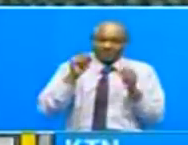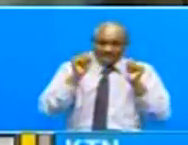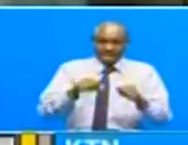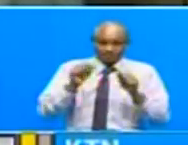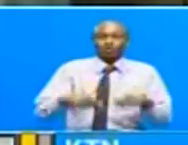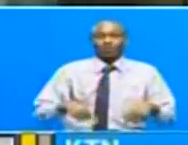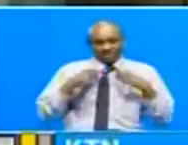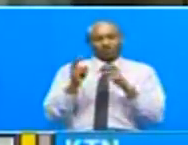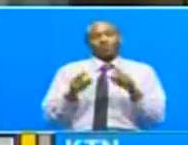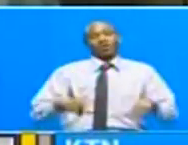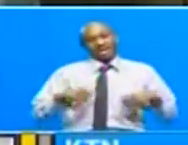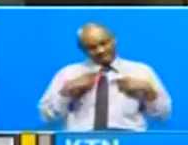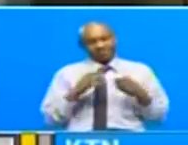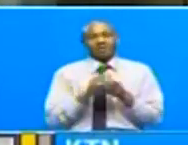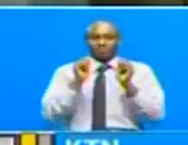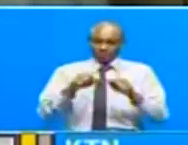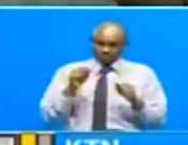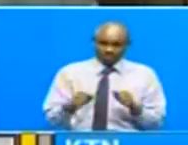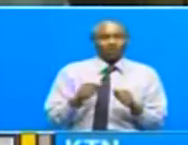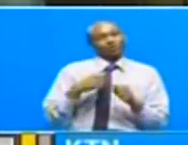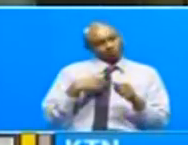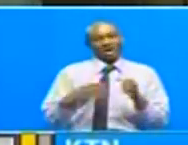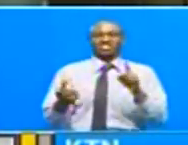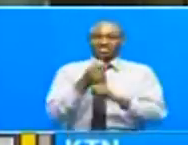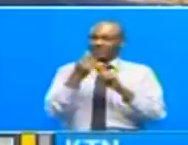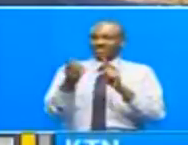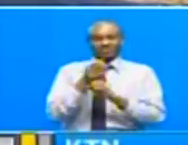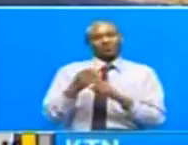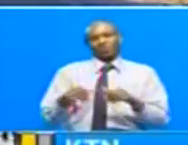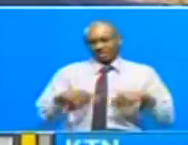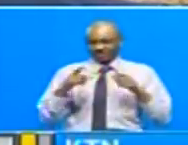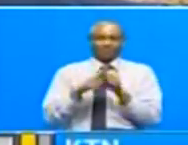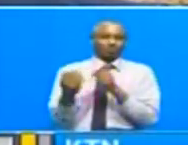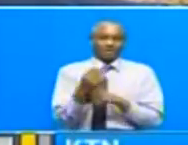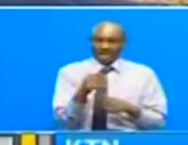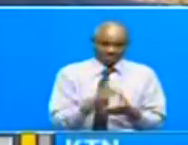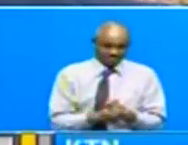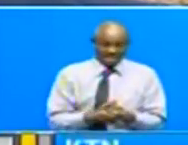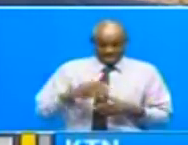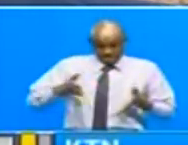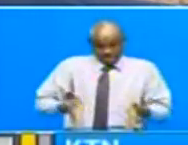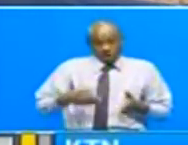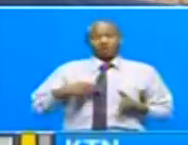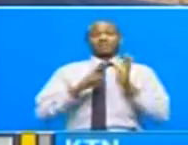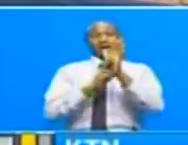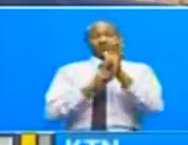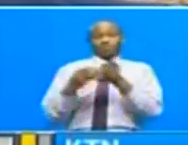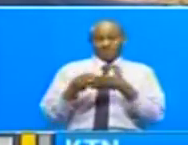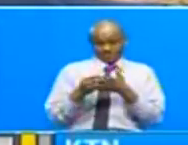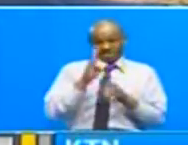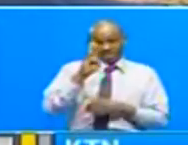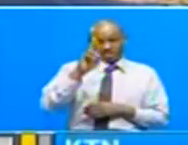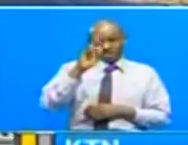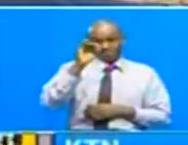able to live a normal life and attain milestones like any other child. On behalf of baby Brian, to make a